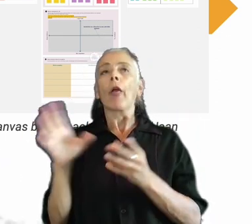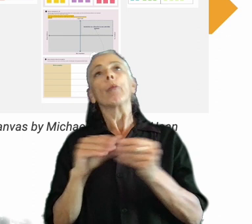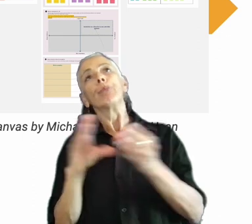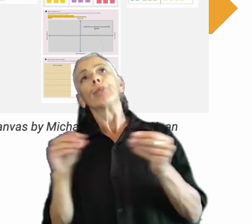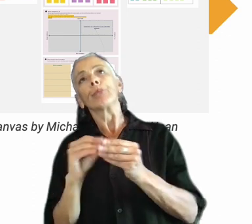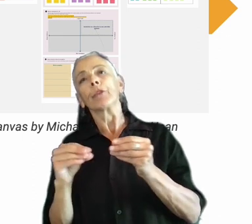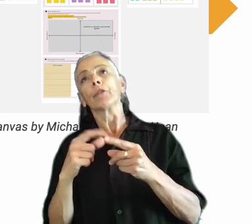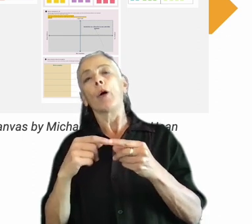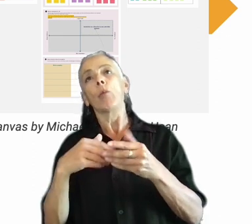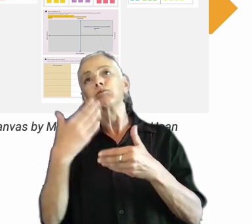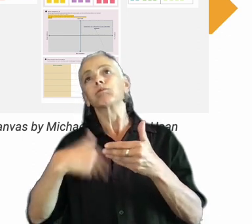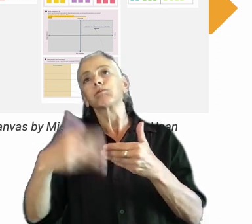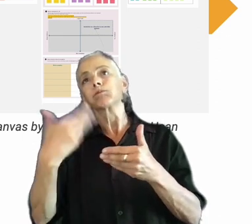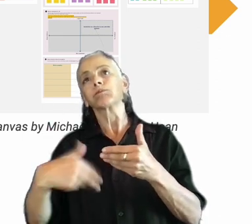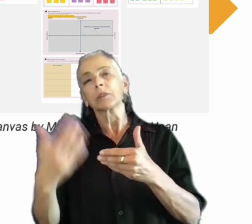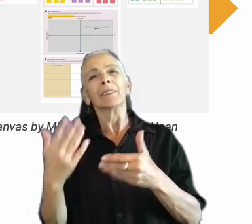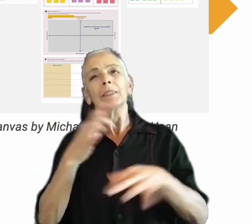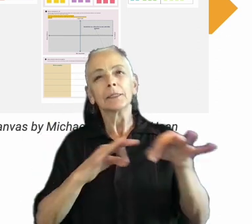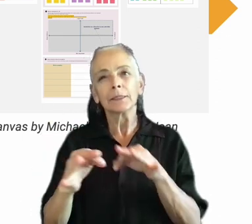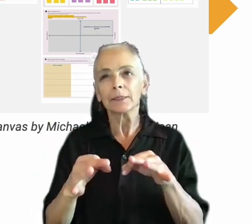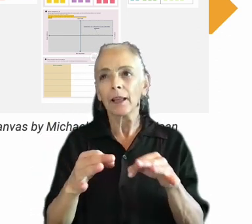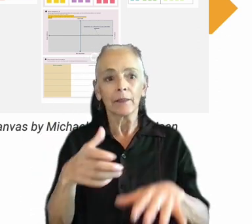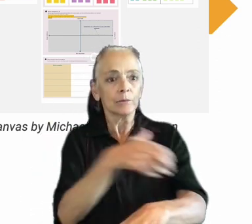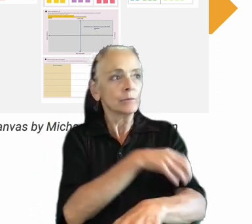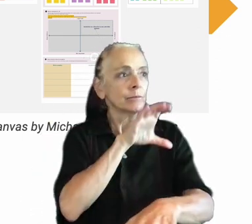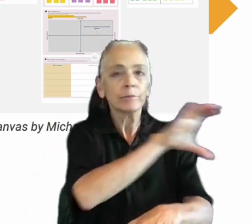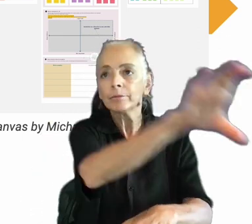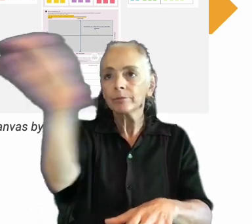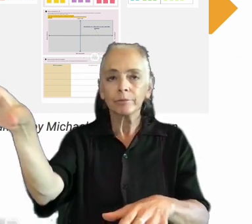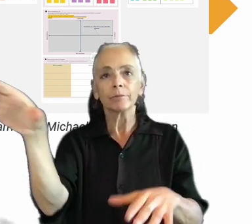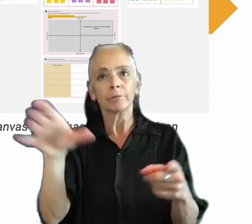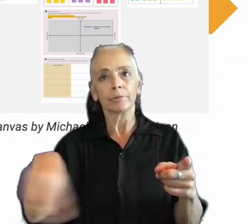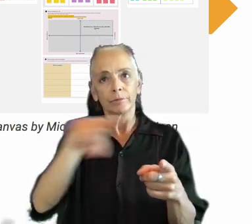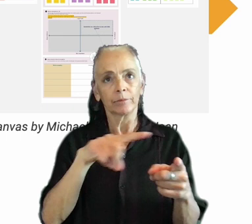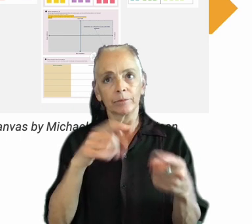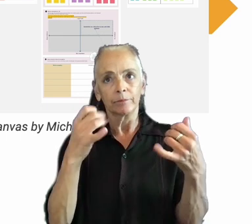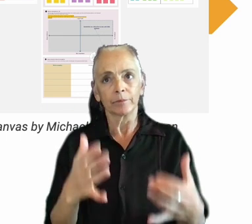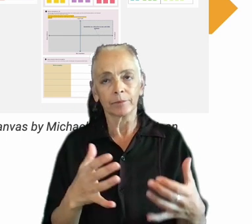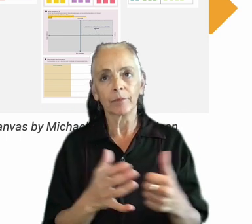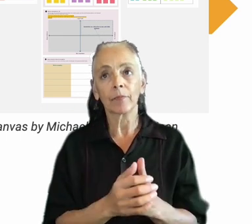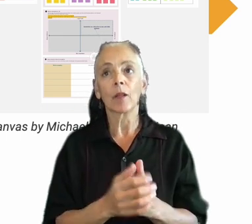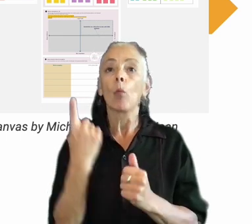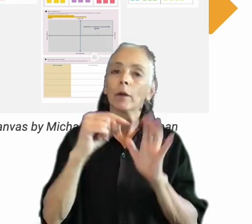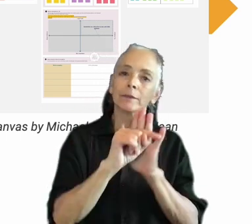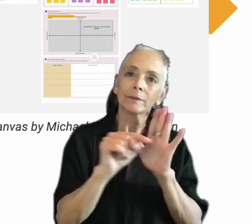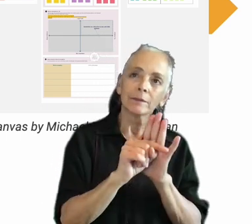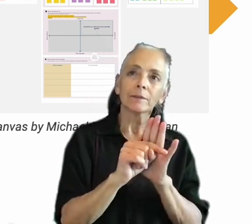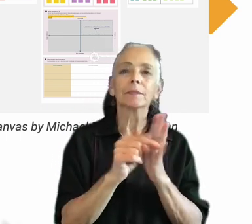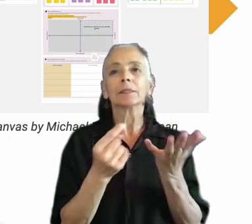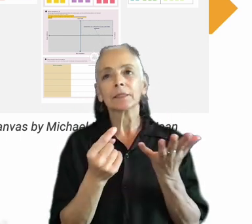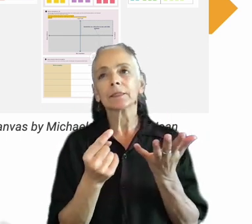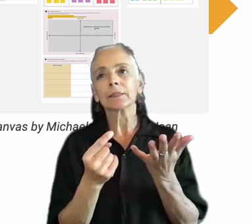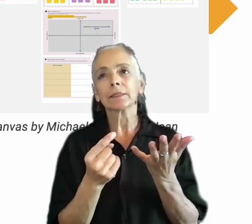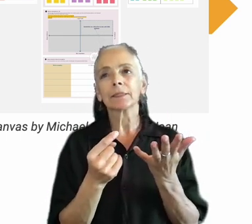deck this kind of puts the the agency in your stakeholders hands right one downside to collaborative whiteboards is that they are